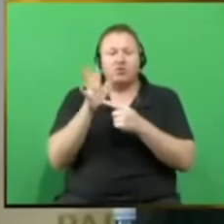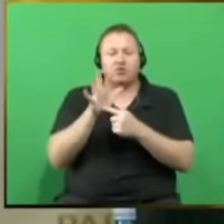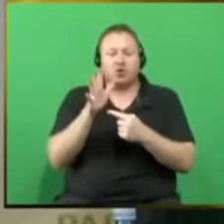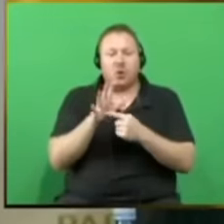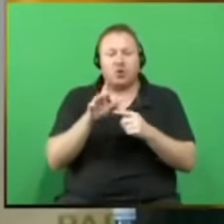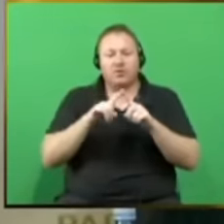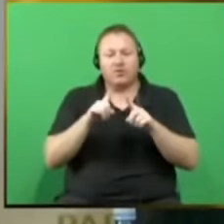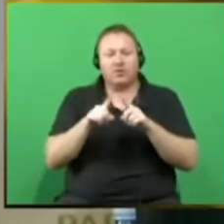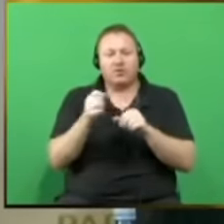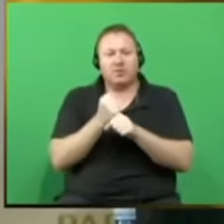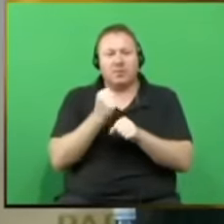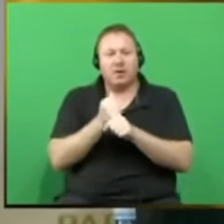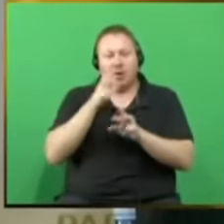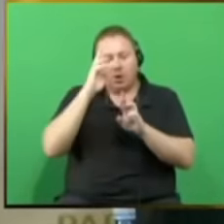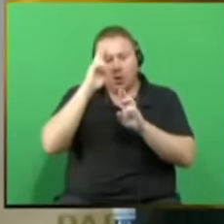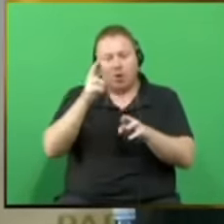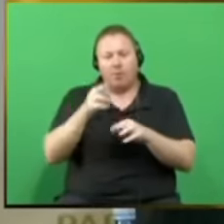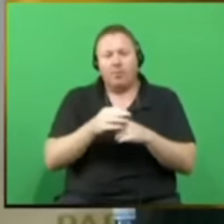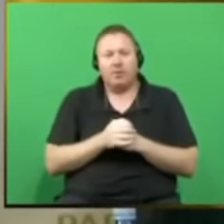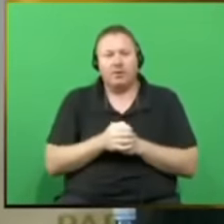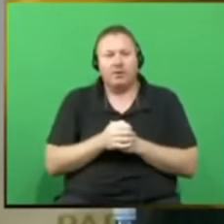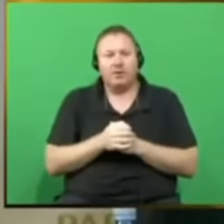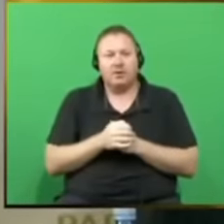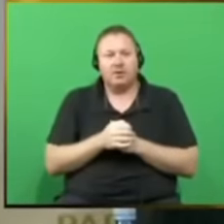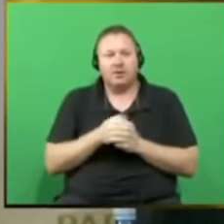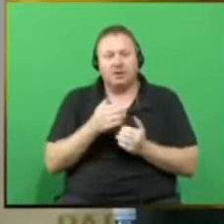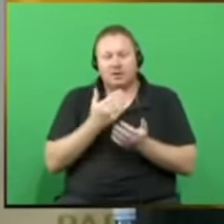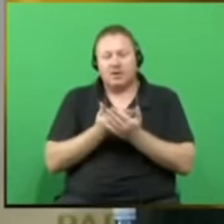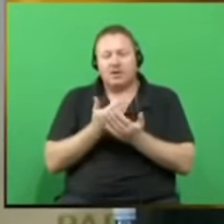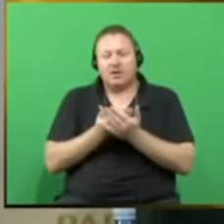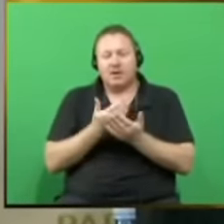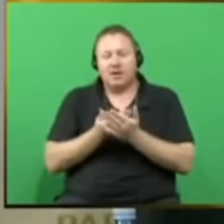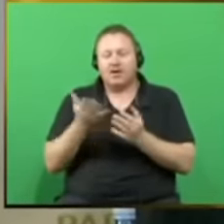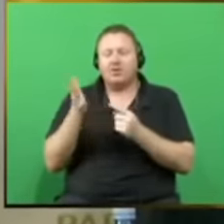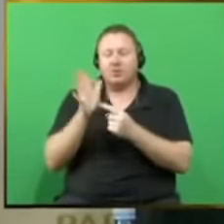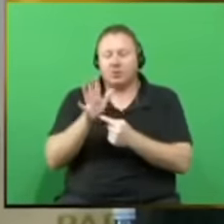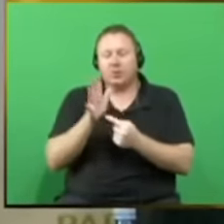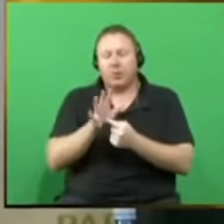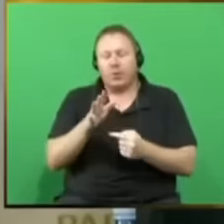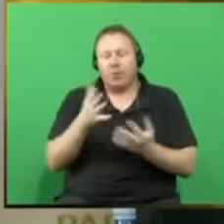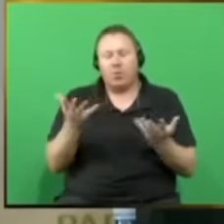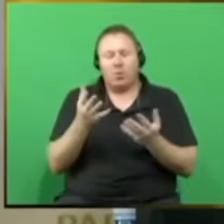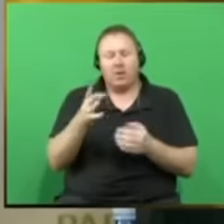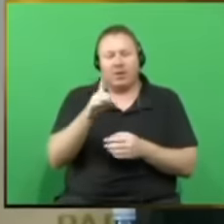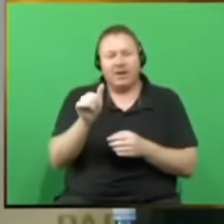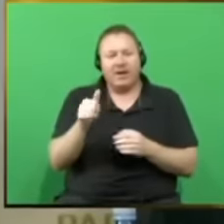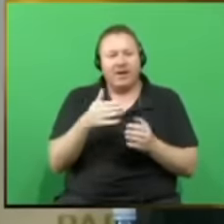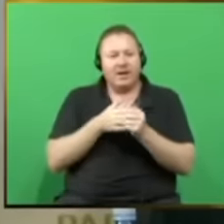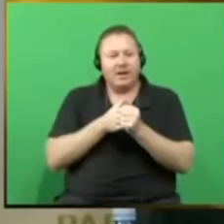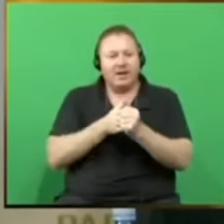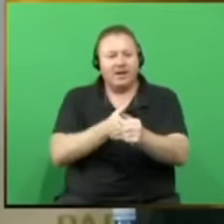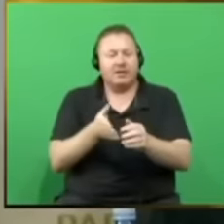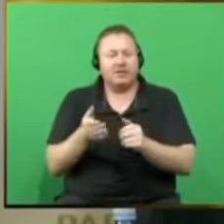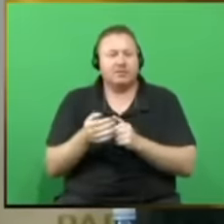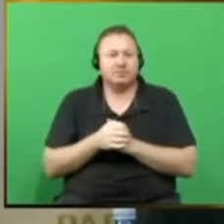give hope. We can do it where we govern, the DA governs, and it makes that difference.